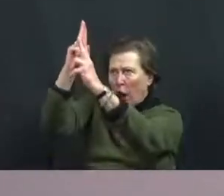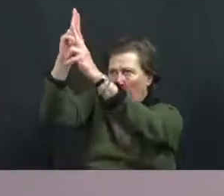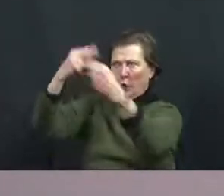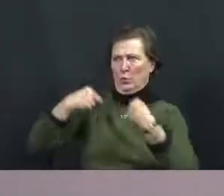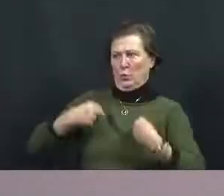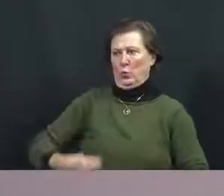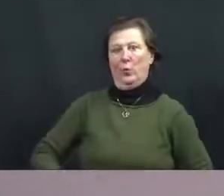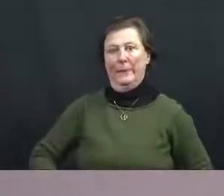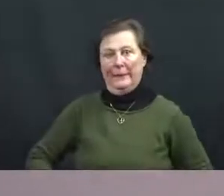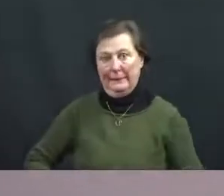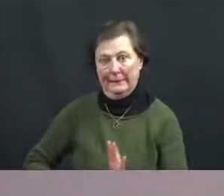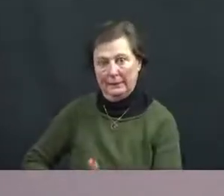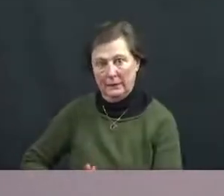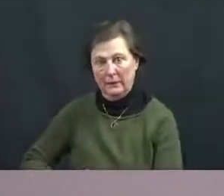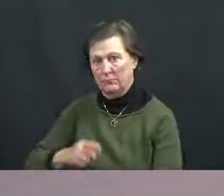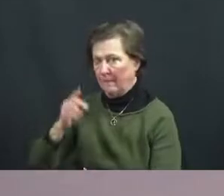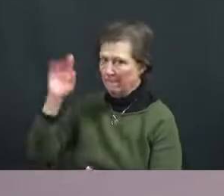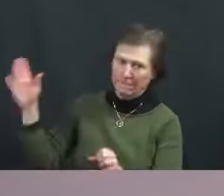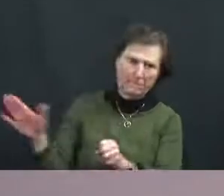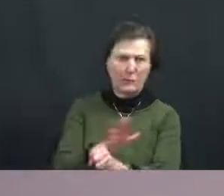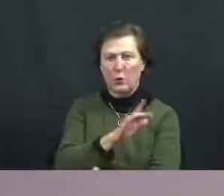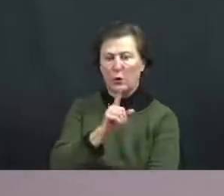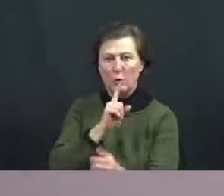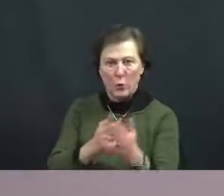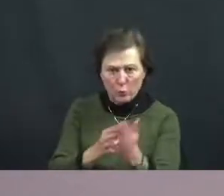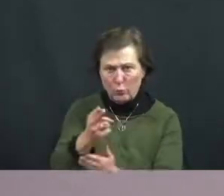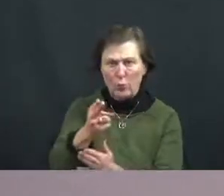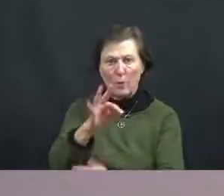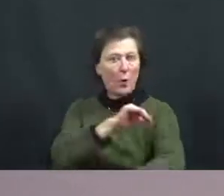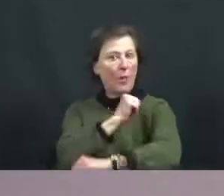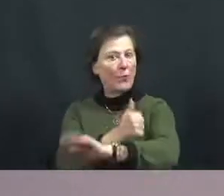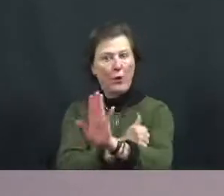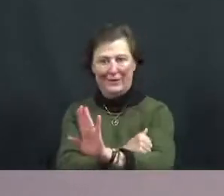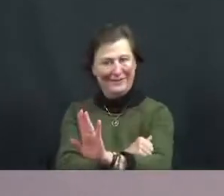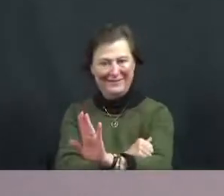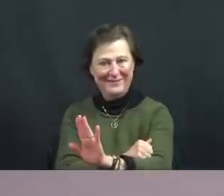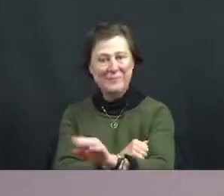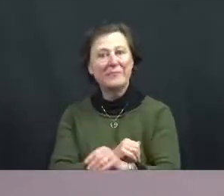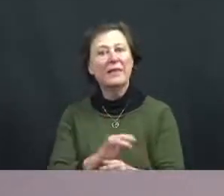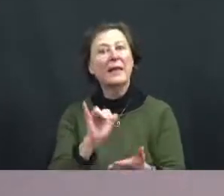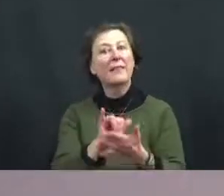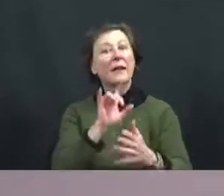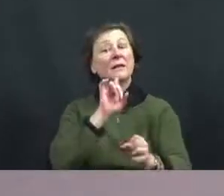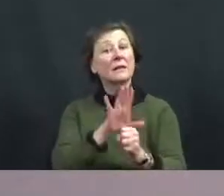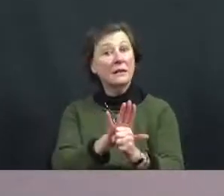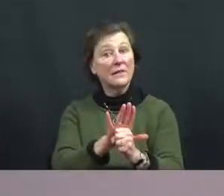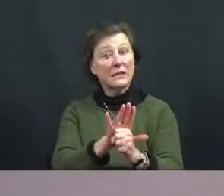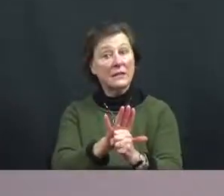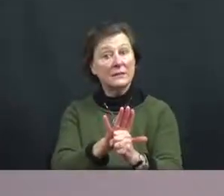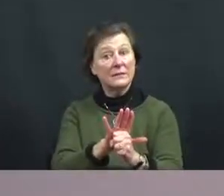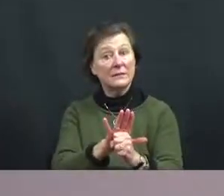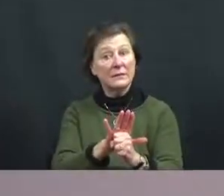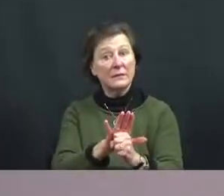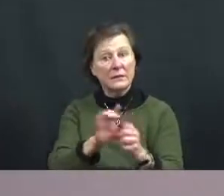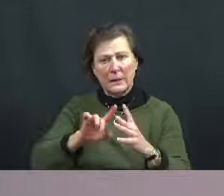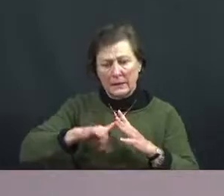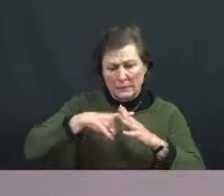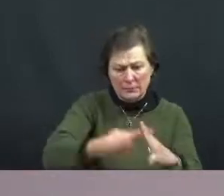to absolute truth or authority. This covenant is the charter